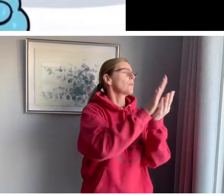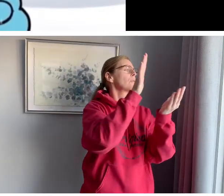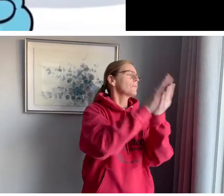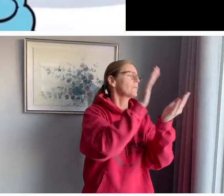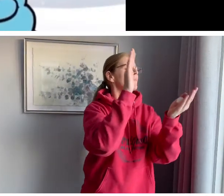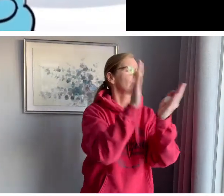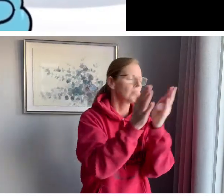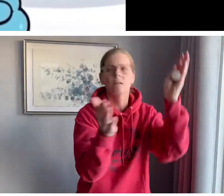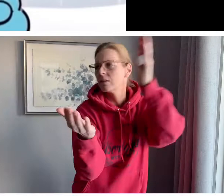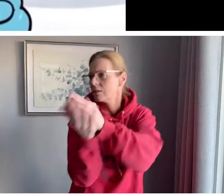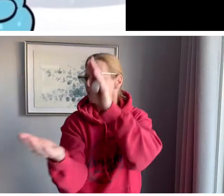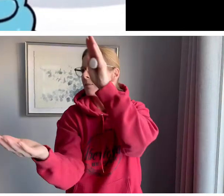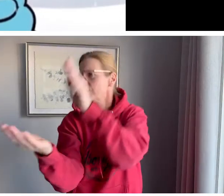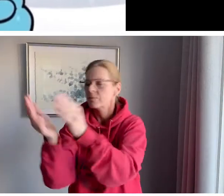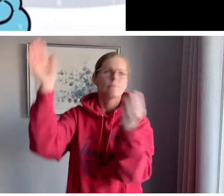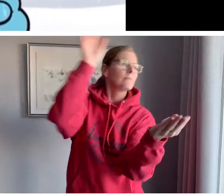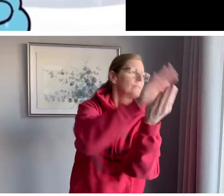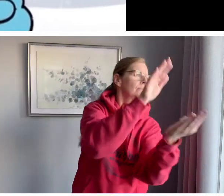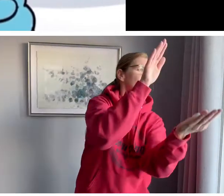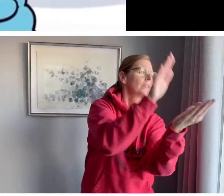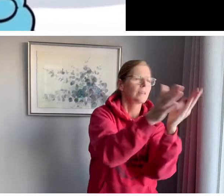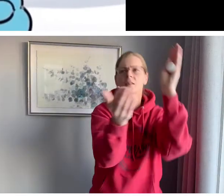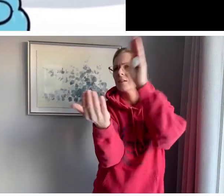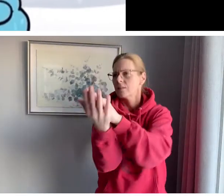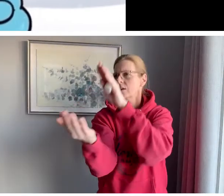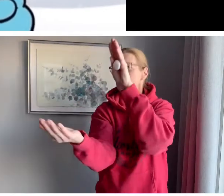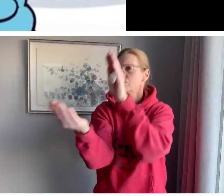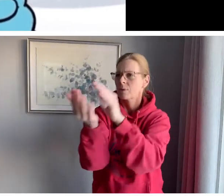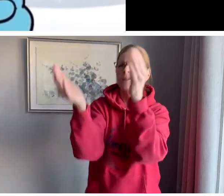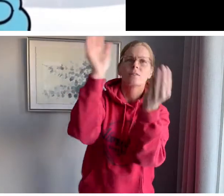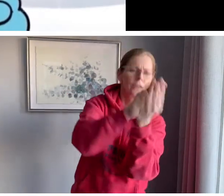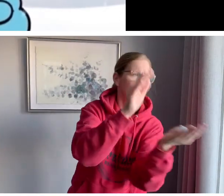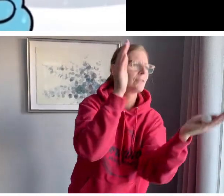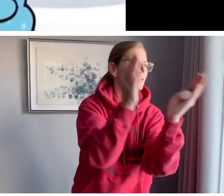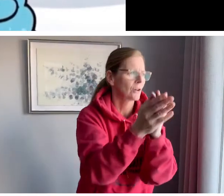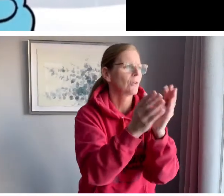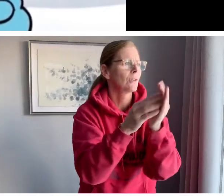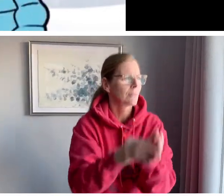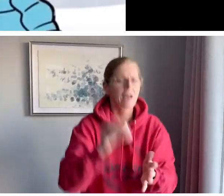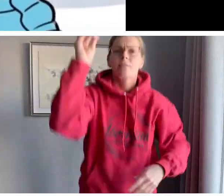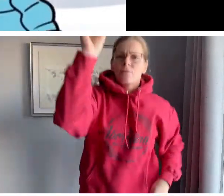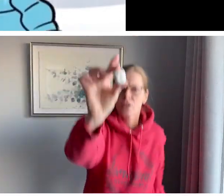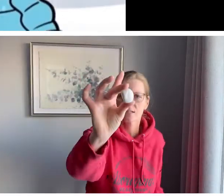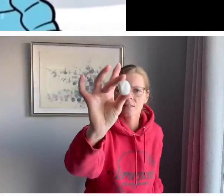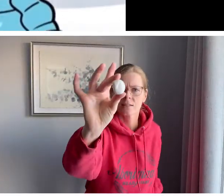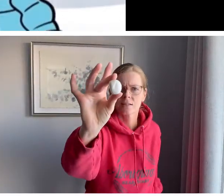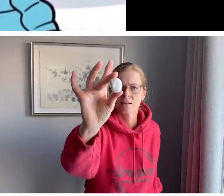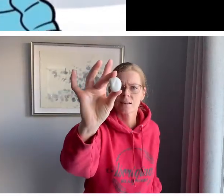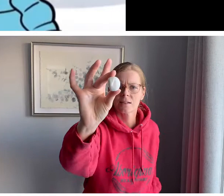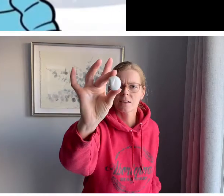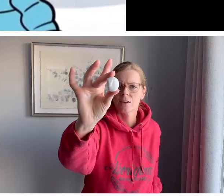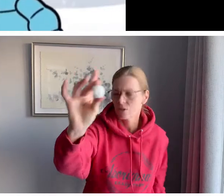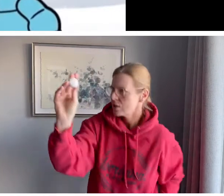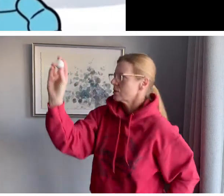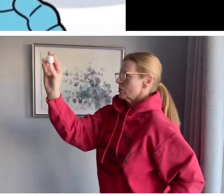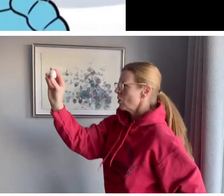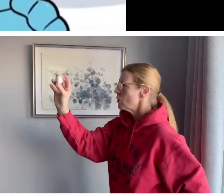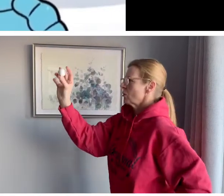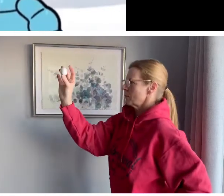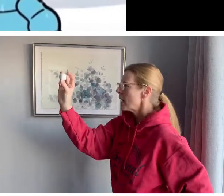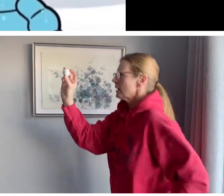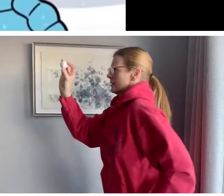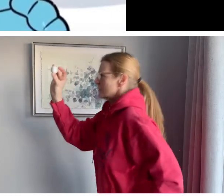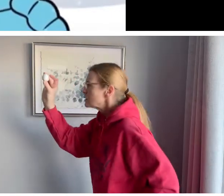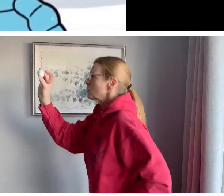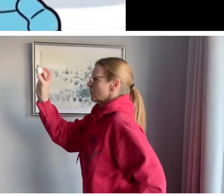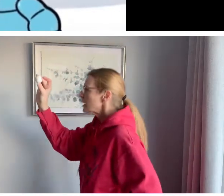snow around that medium ball. We've got the middle of the snowman freeze. We'll make a